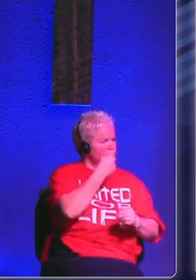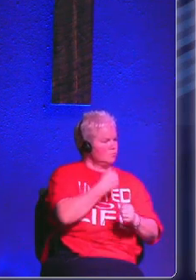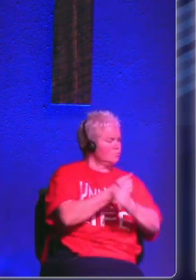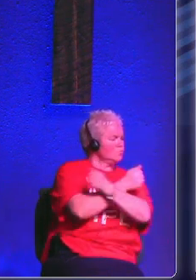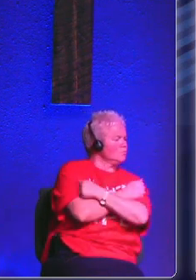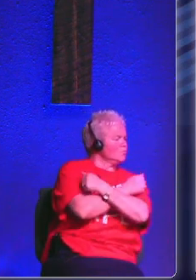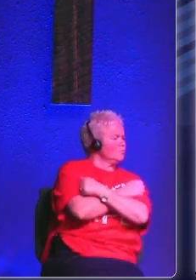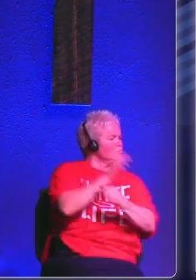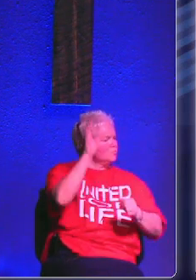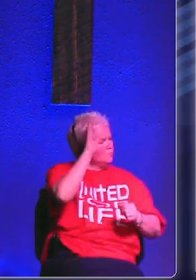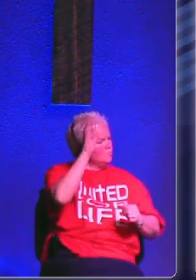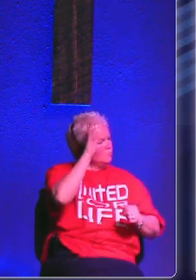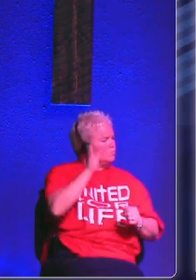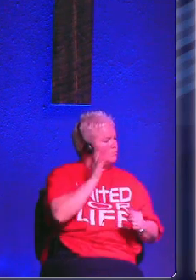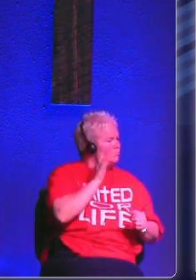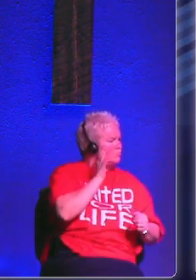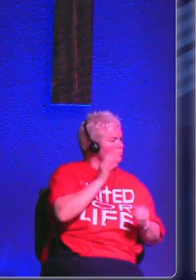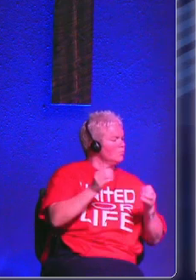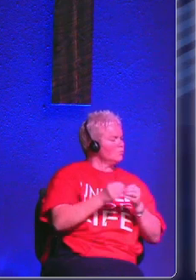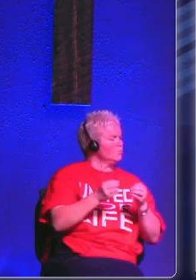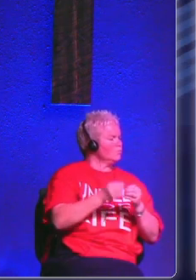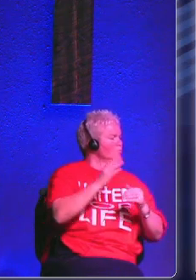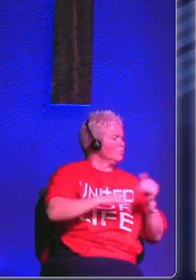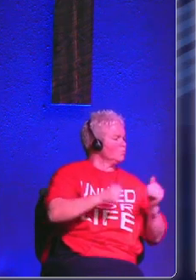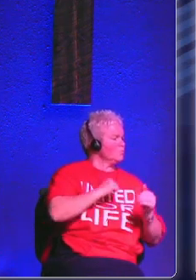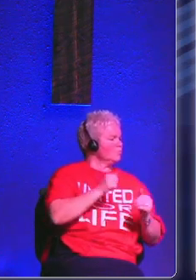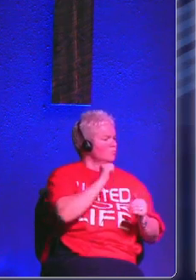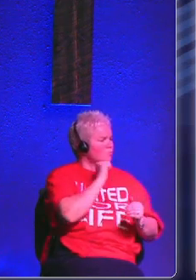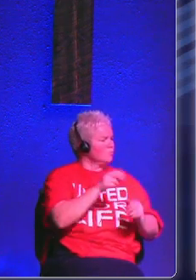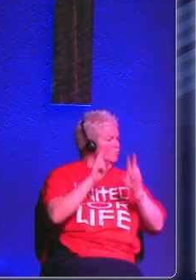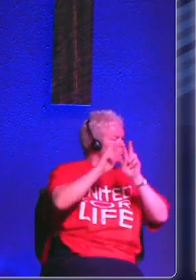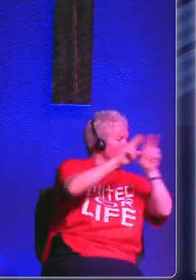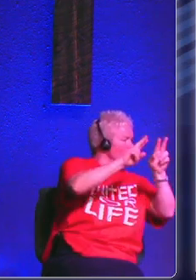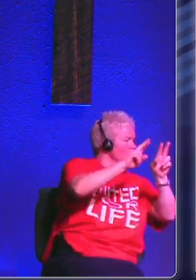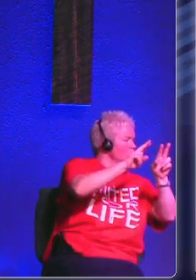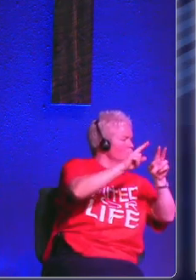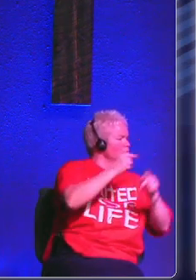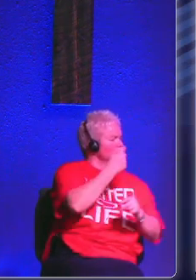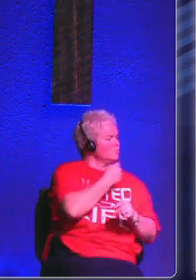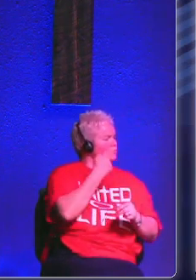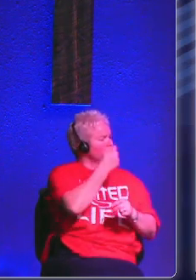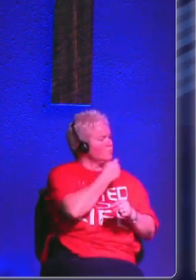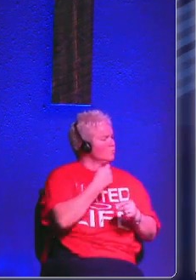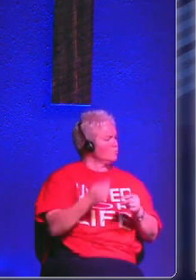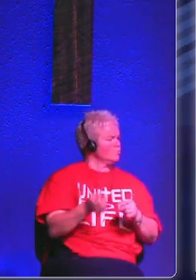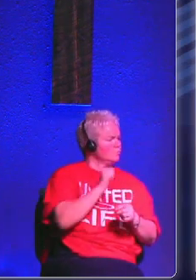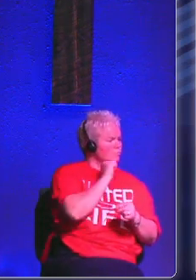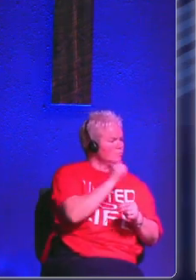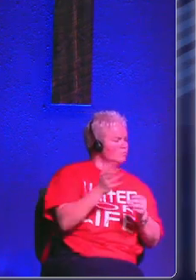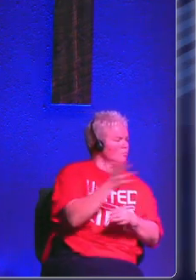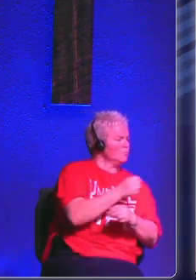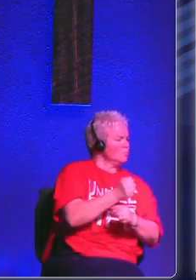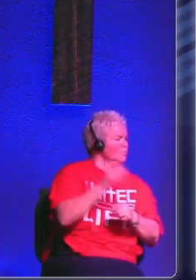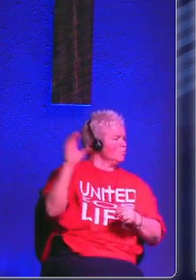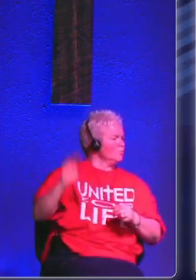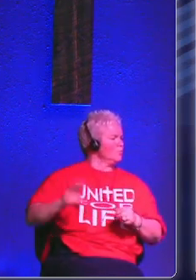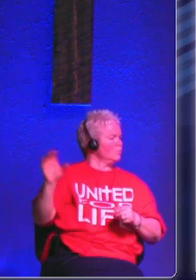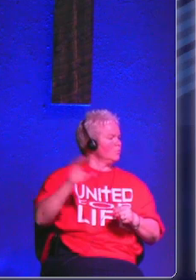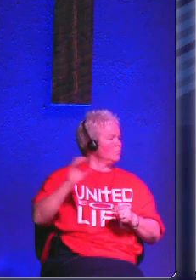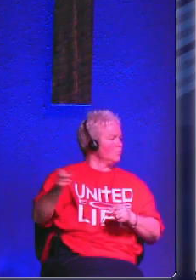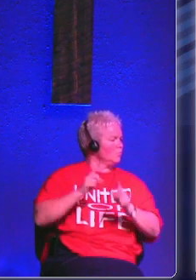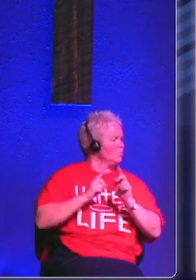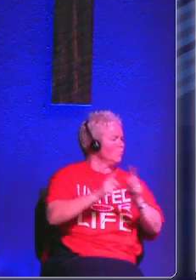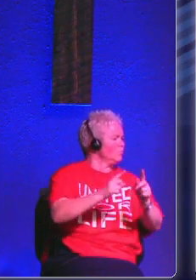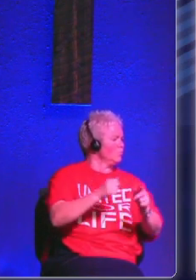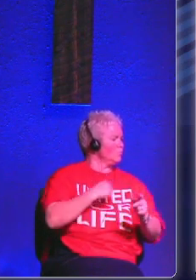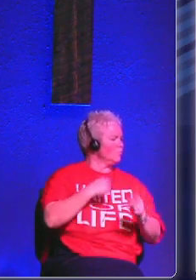his cross and follow me is not worthy of me. Whoever finds his life will lose it. And whoever loses his life for